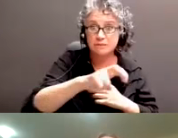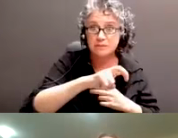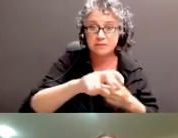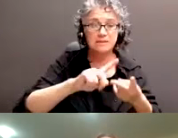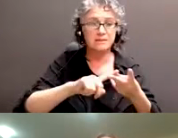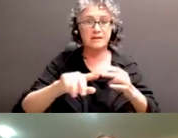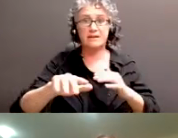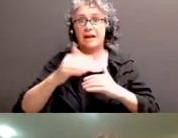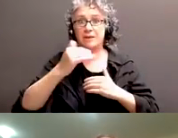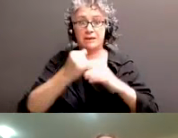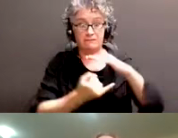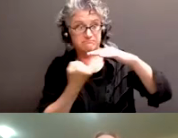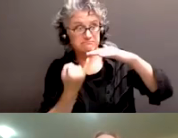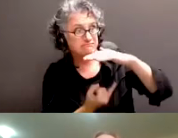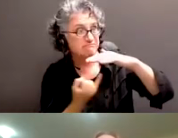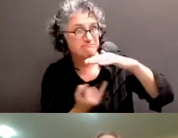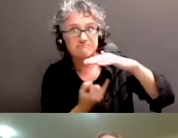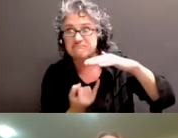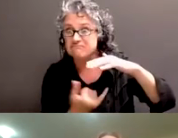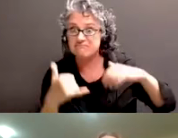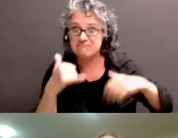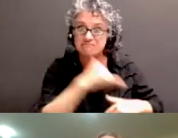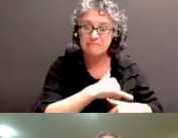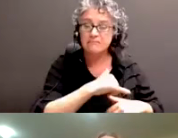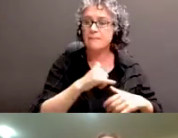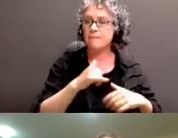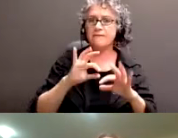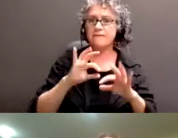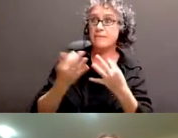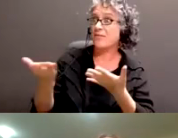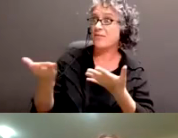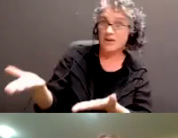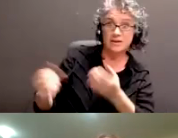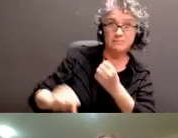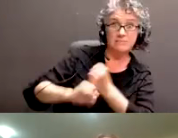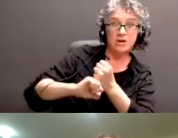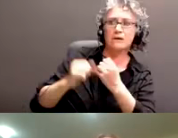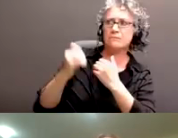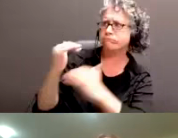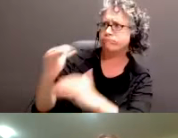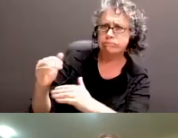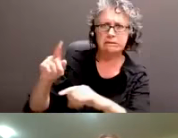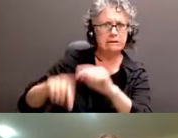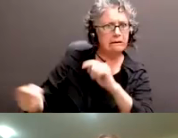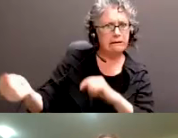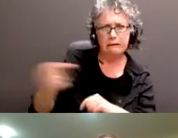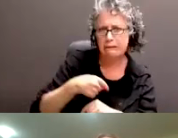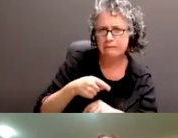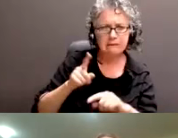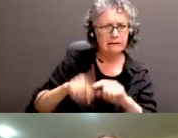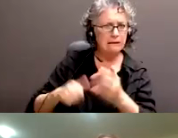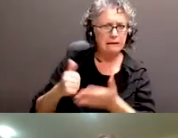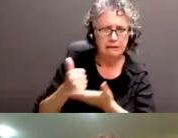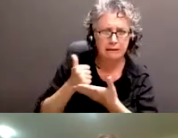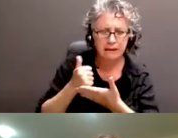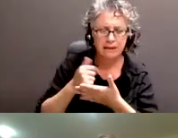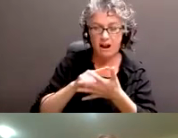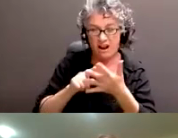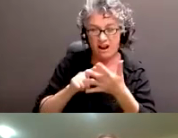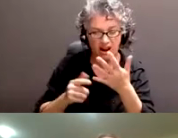family members who may have generally been there to support them. And now with COVID, the restrictions of isolation, they may not be